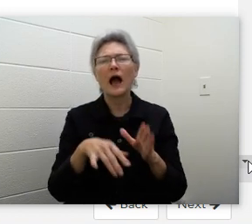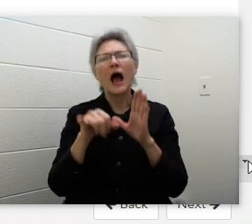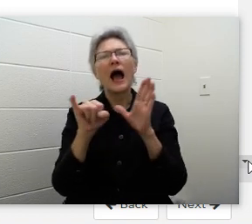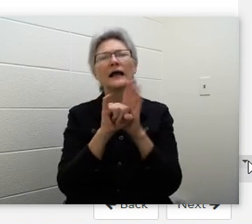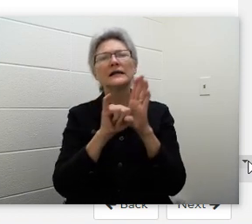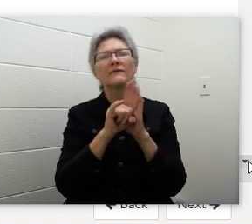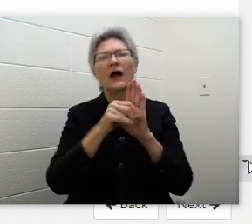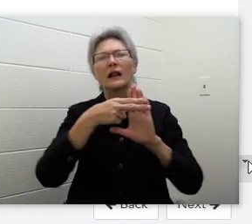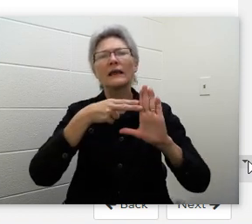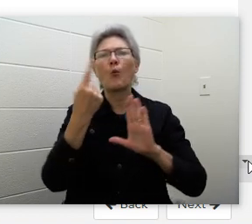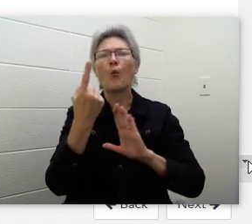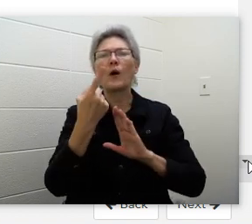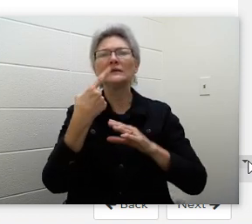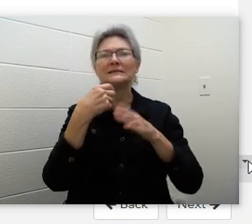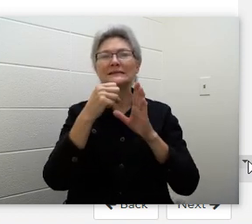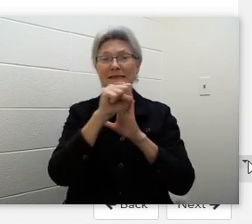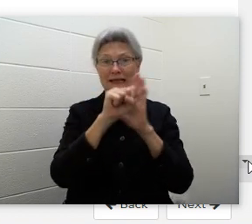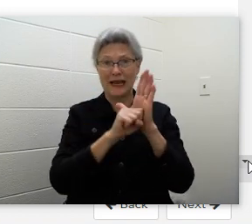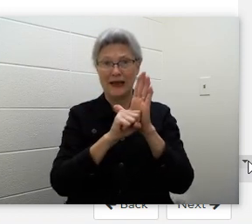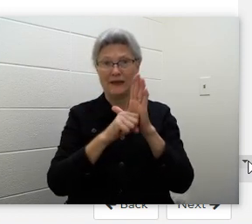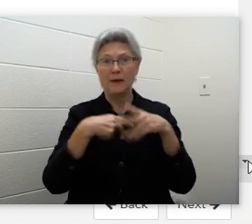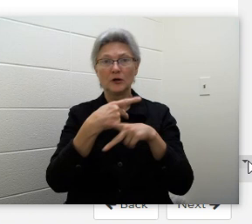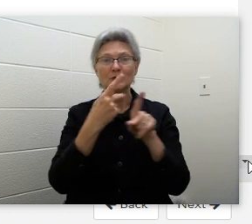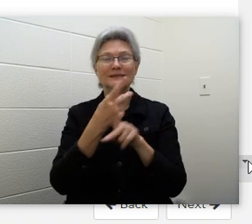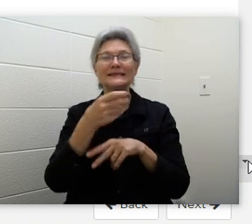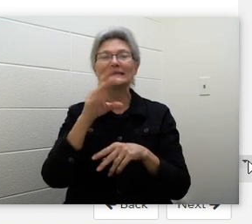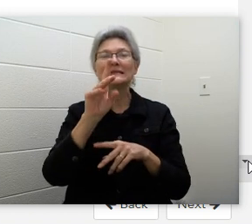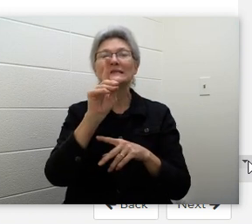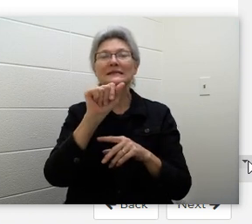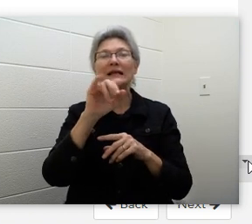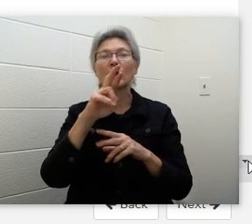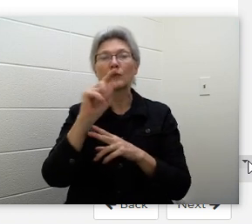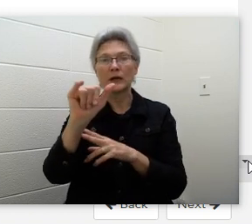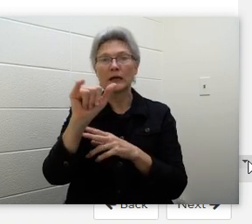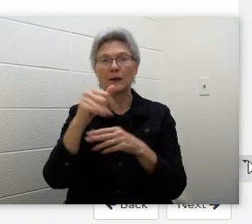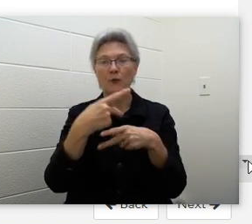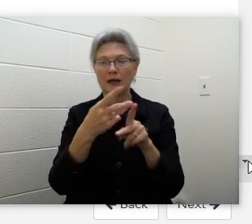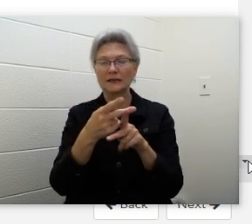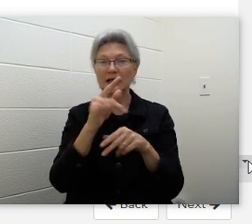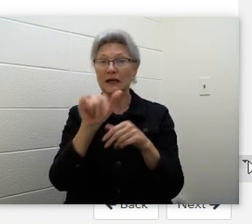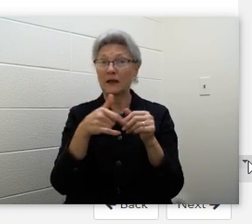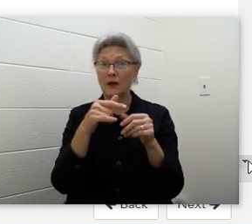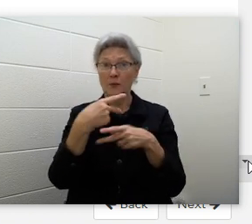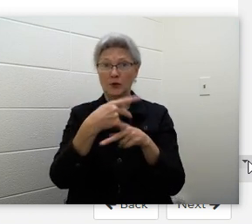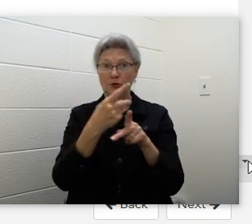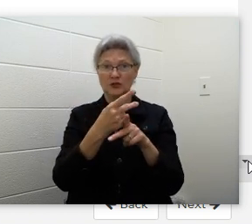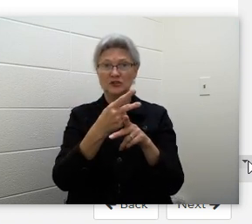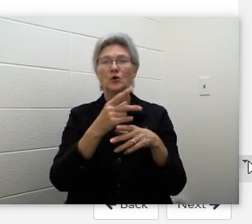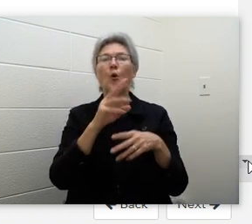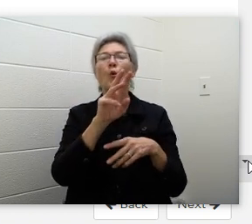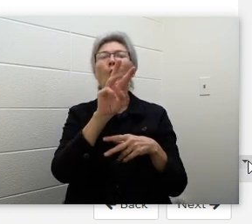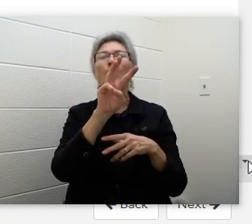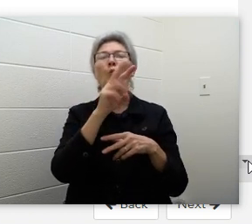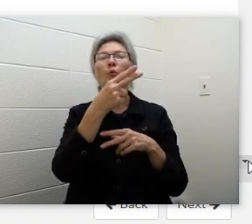that produces dairy products and another that produces wheat. The Midwest. Land